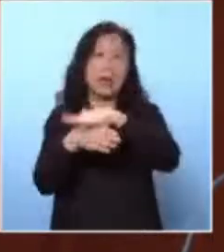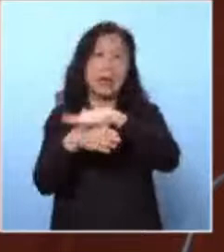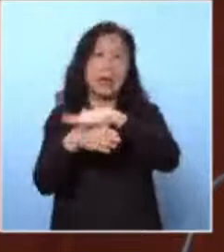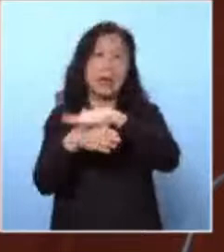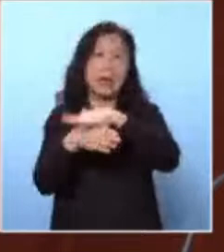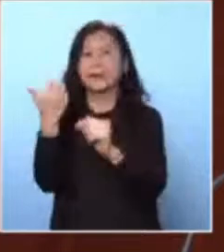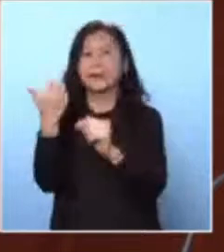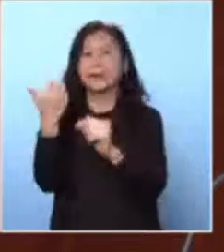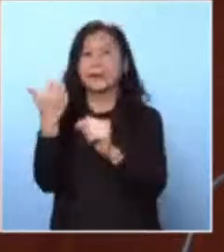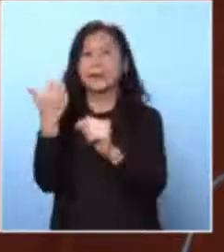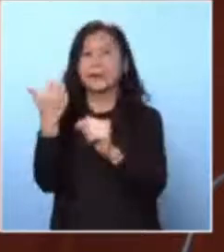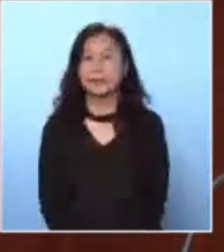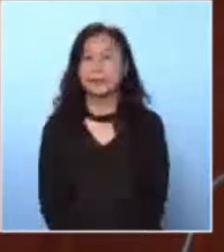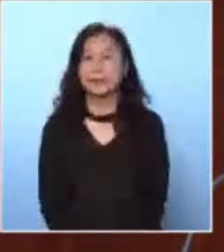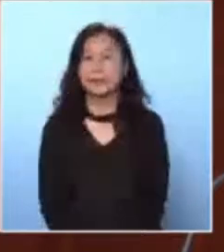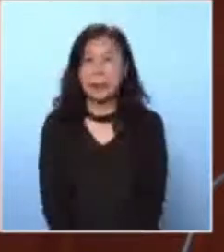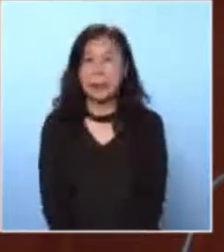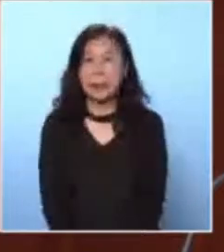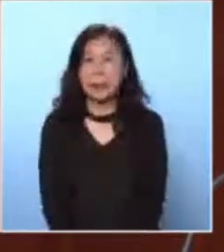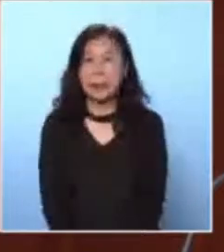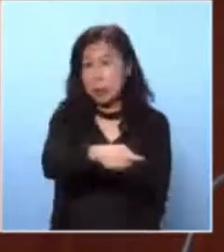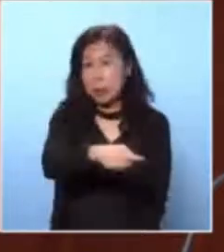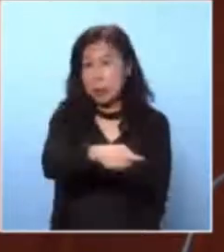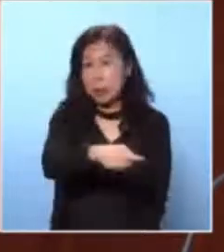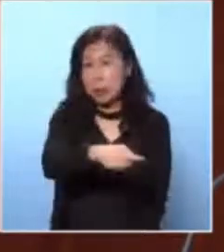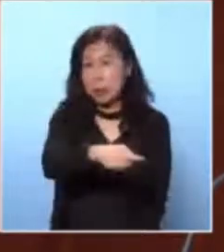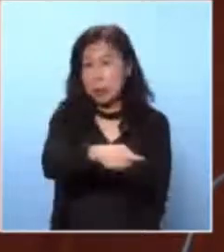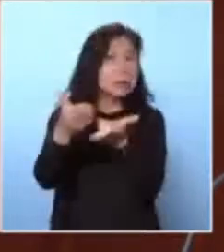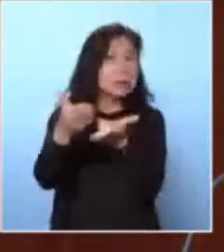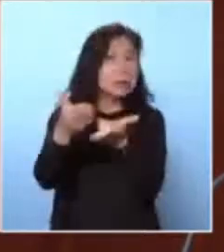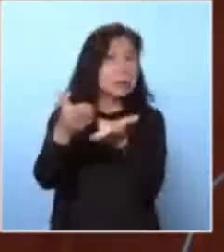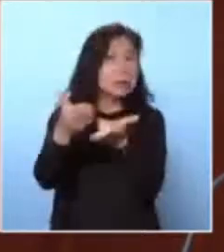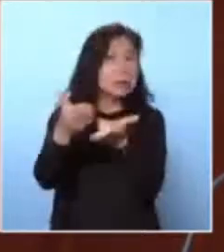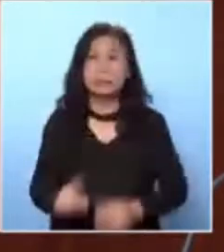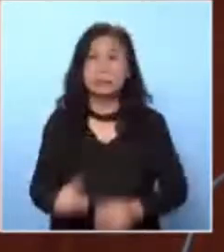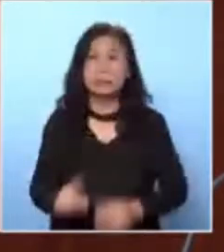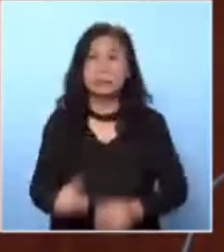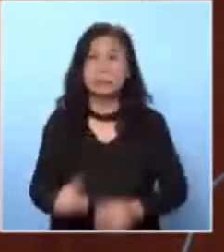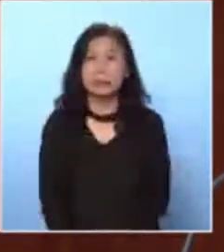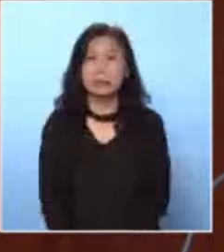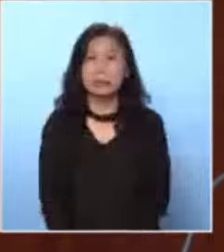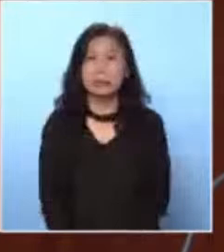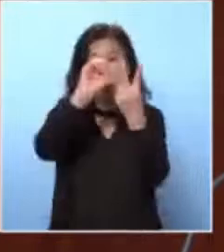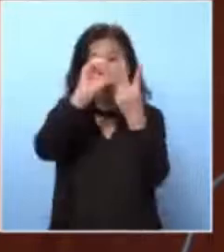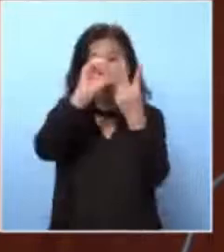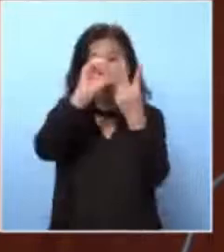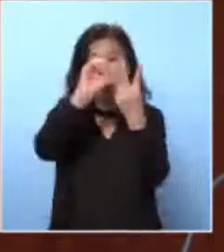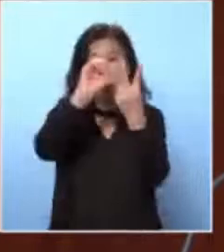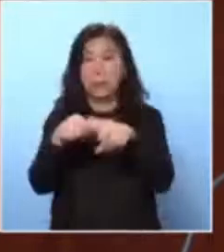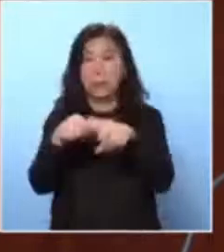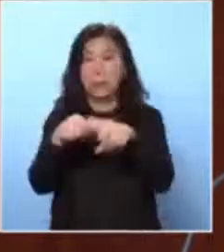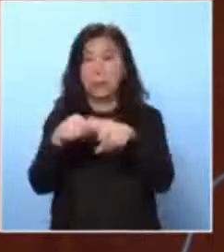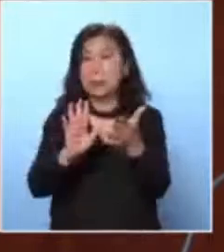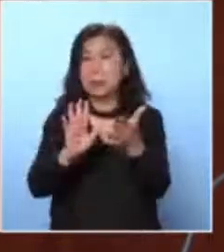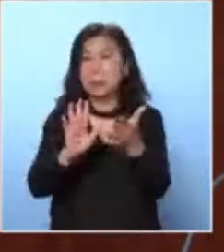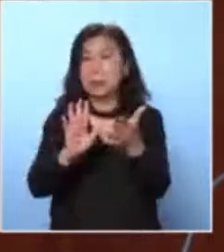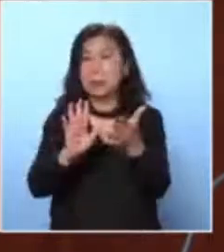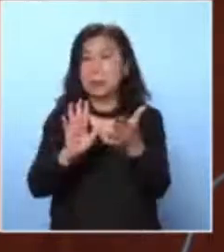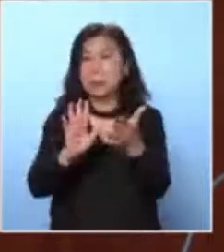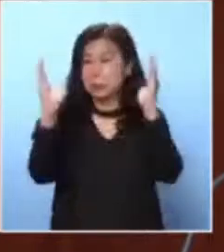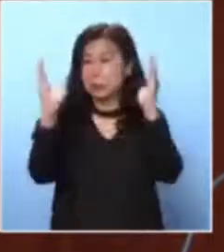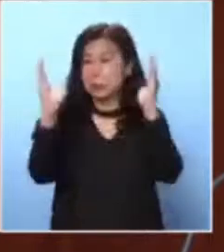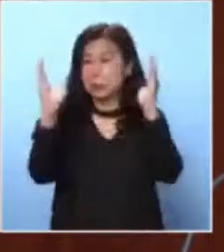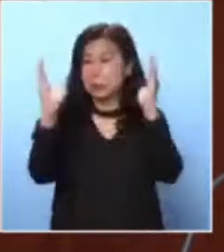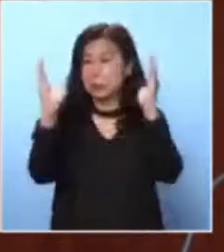As for overall land supply, it is estimated that there will be more than 7,000 hectares of land supply in the